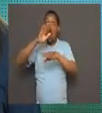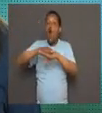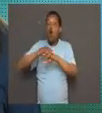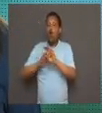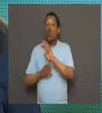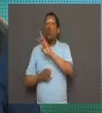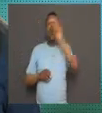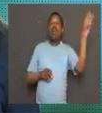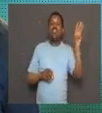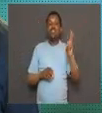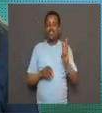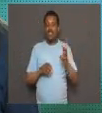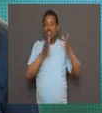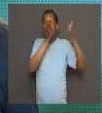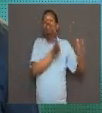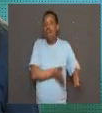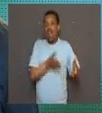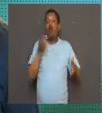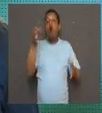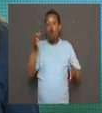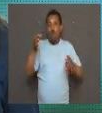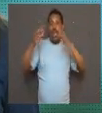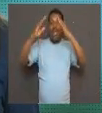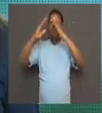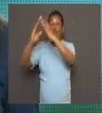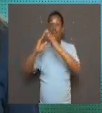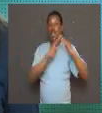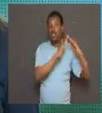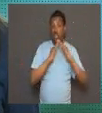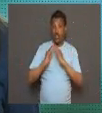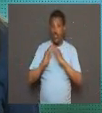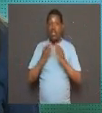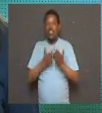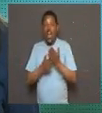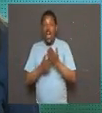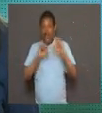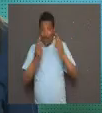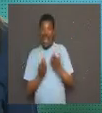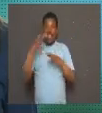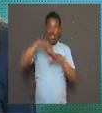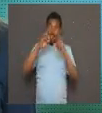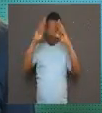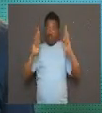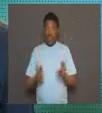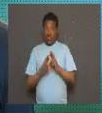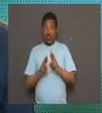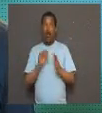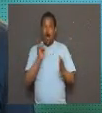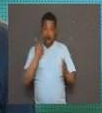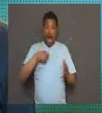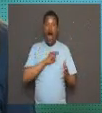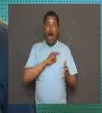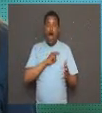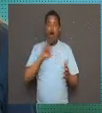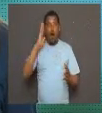west side of the village. The frames of reference that I will